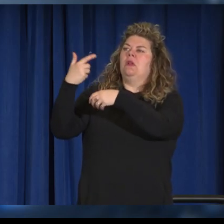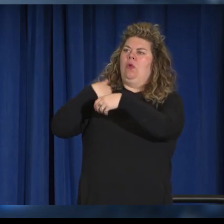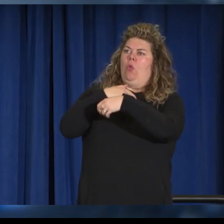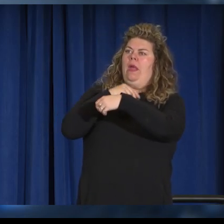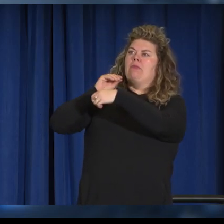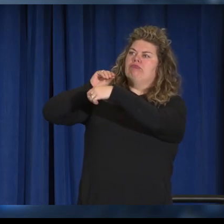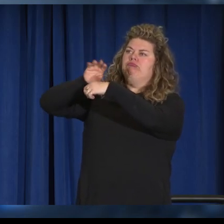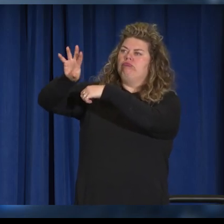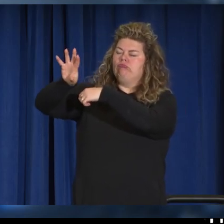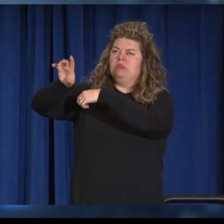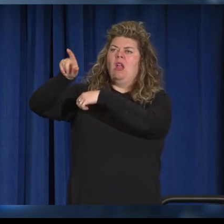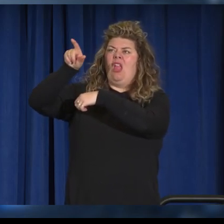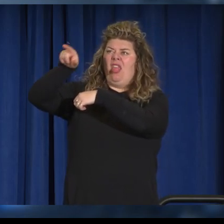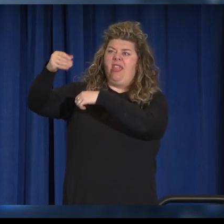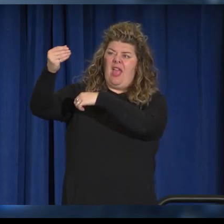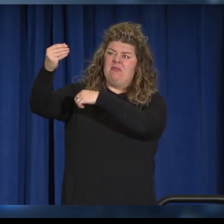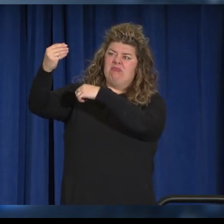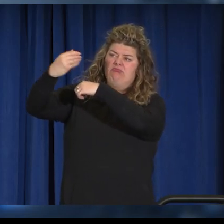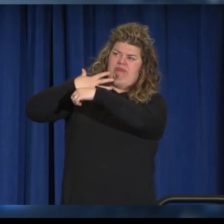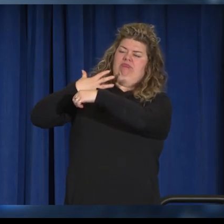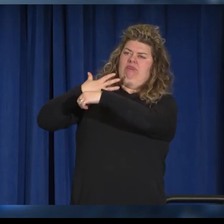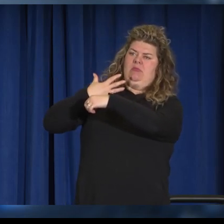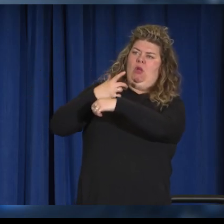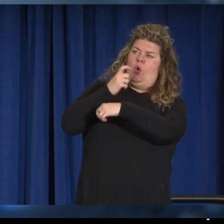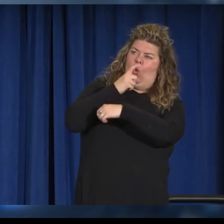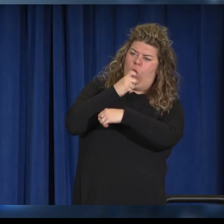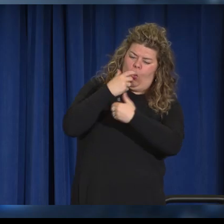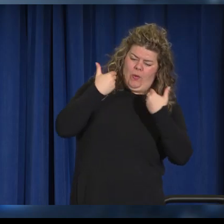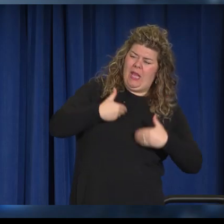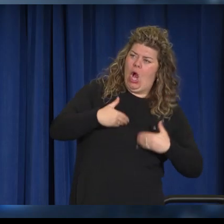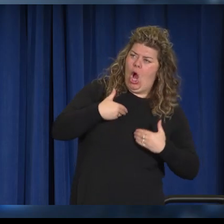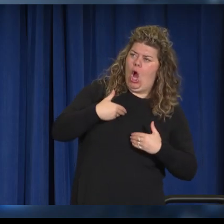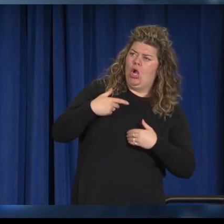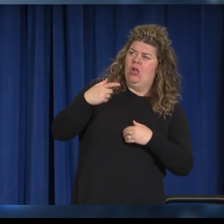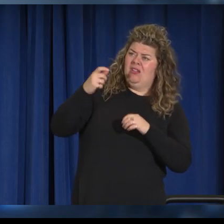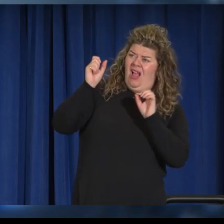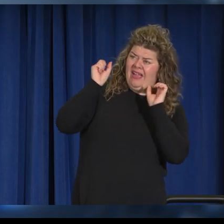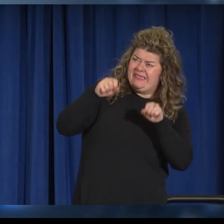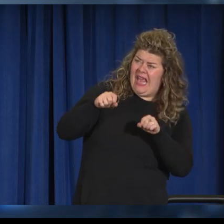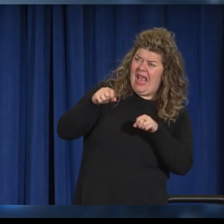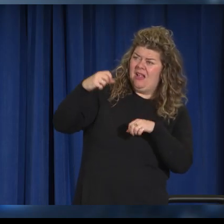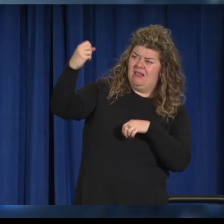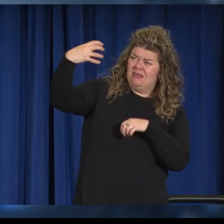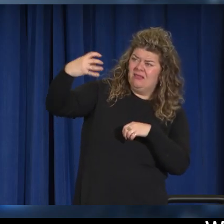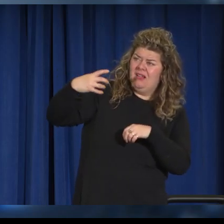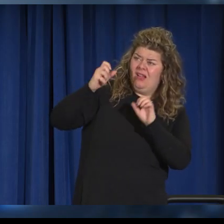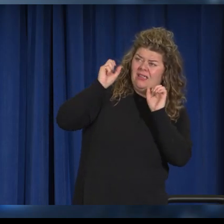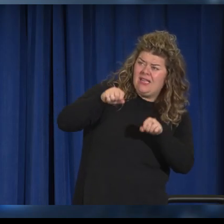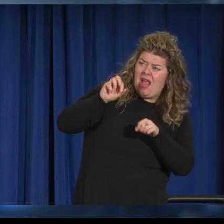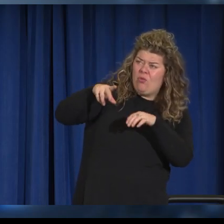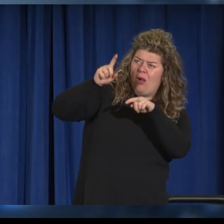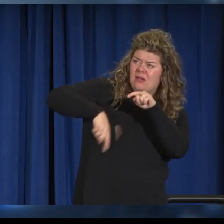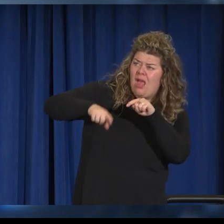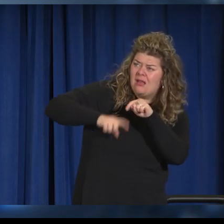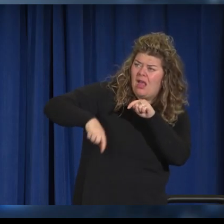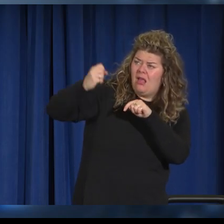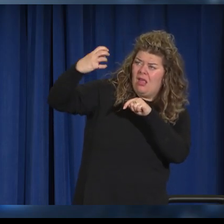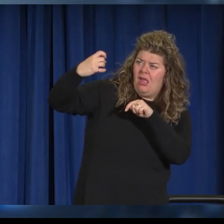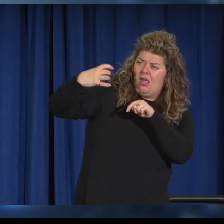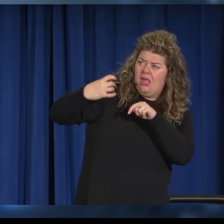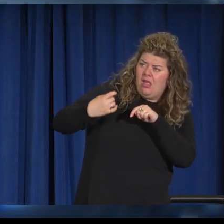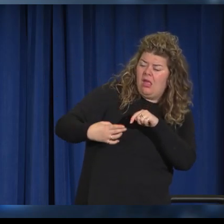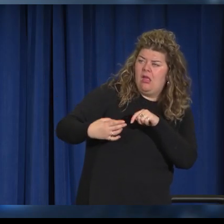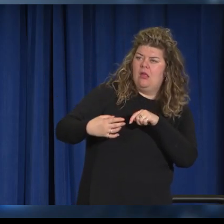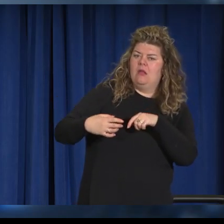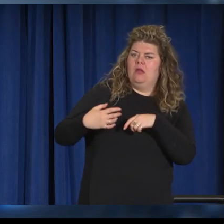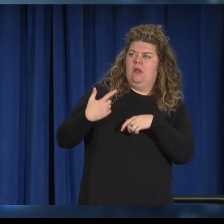what we can and can't do in some ways based on the cultural and social values that are put forward, that are celebrated,